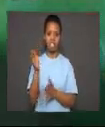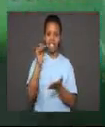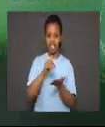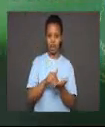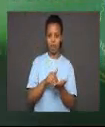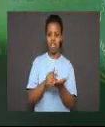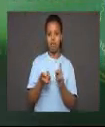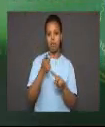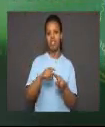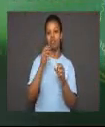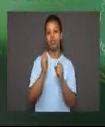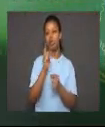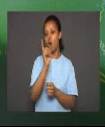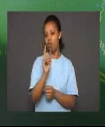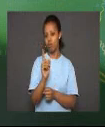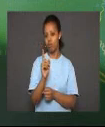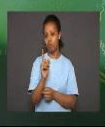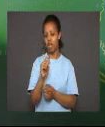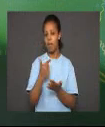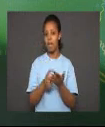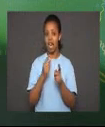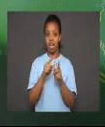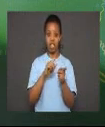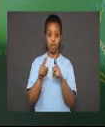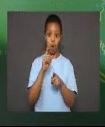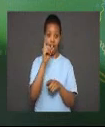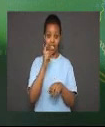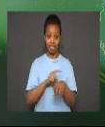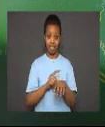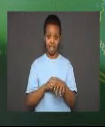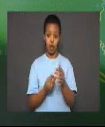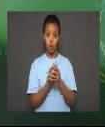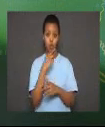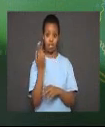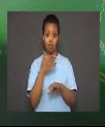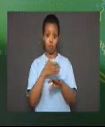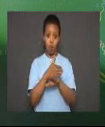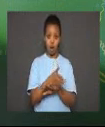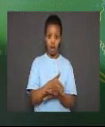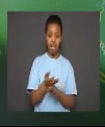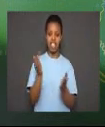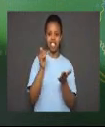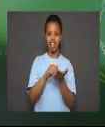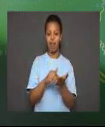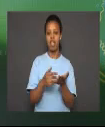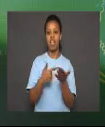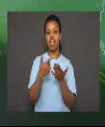non-renewable. In other words, once they are used up, they cannot be